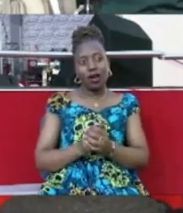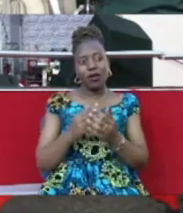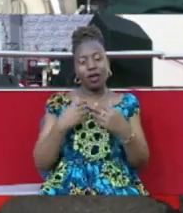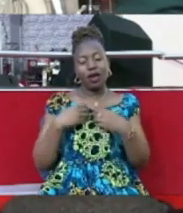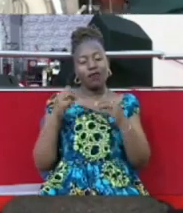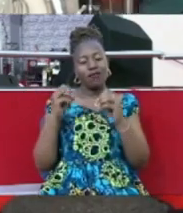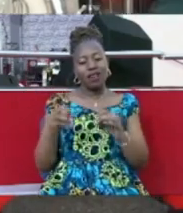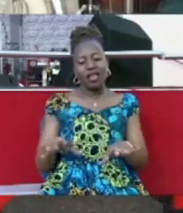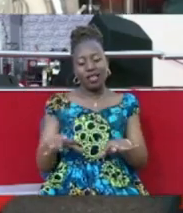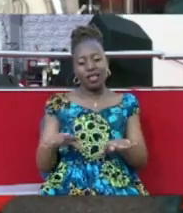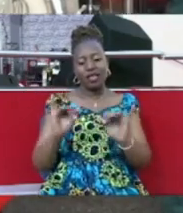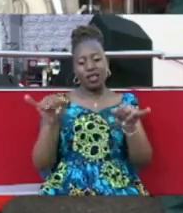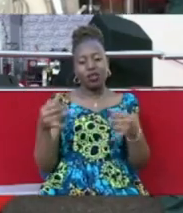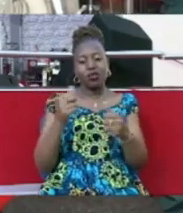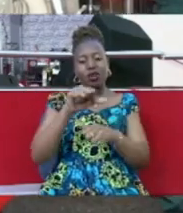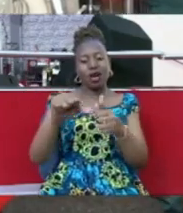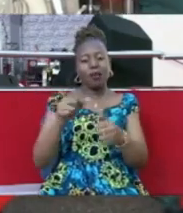about it. Yet again,